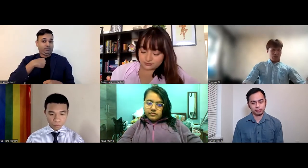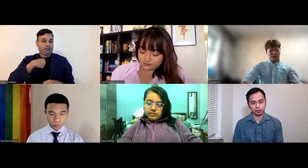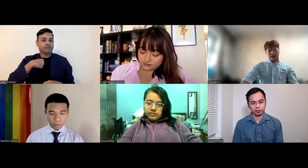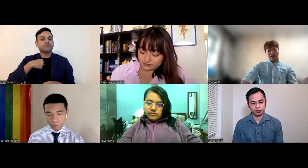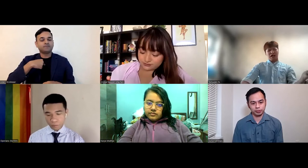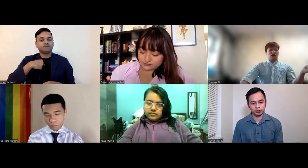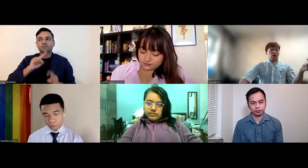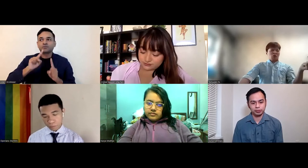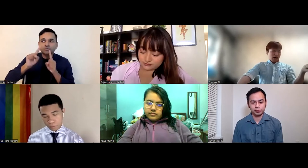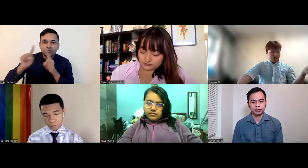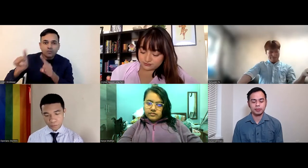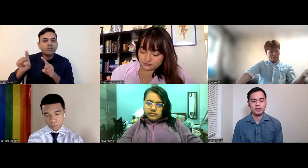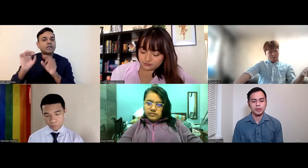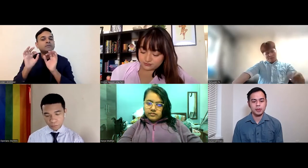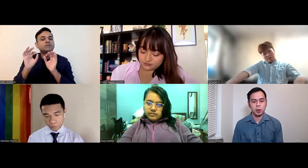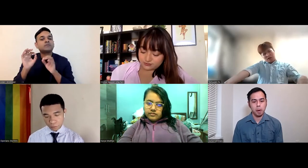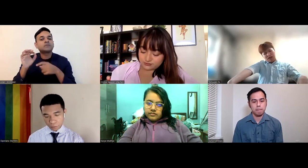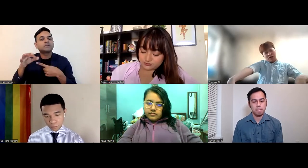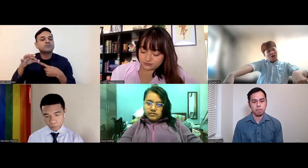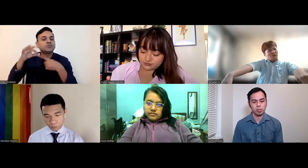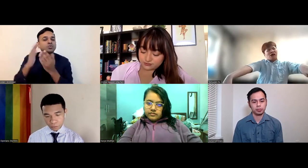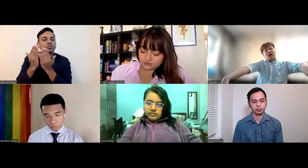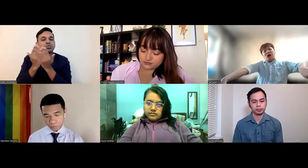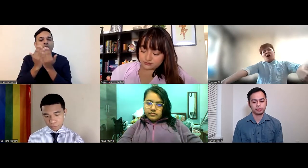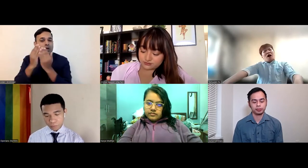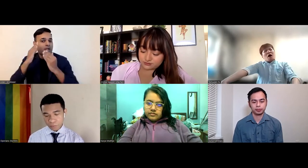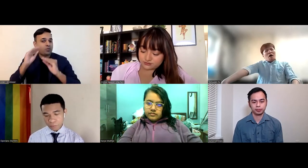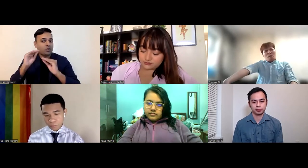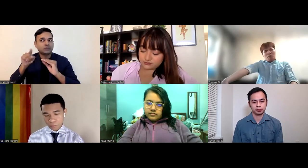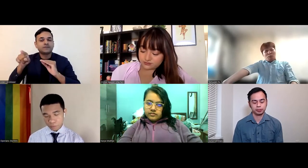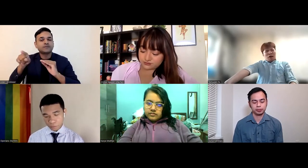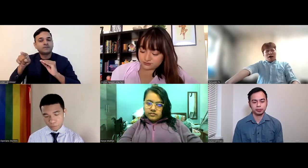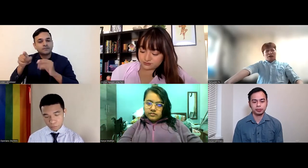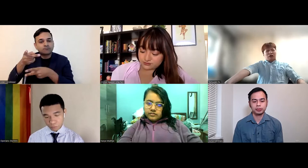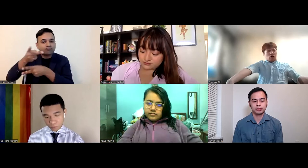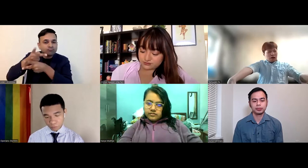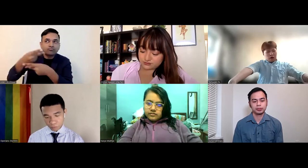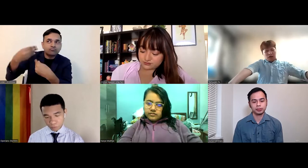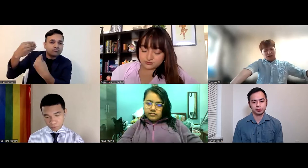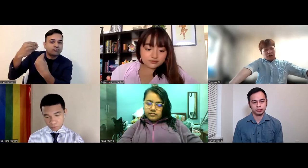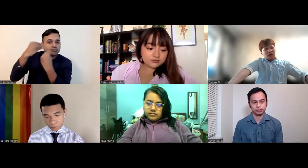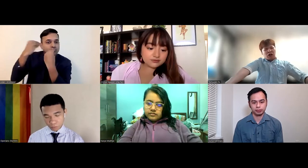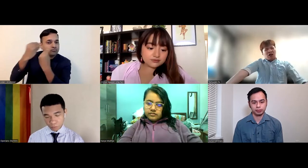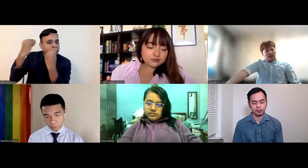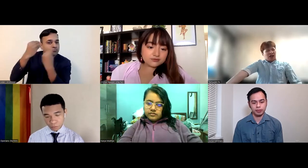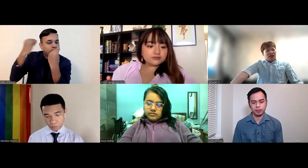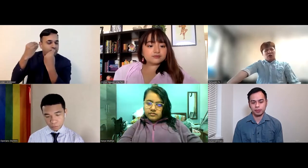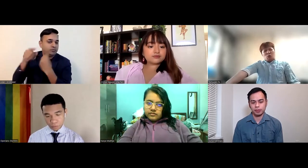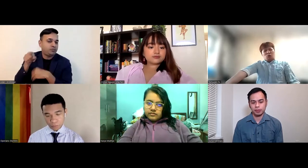And the reason why I had to attend to special education, special schools